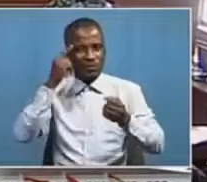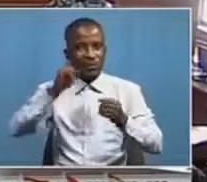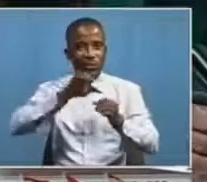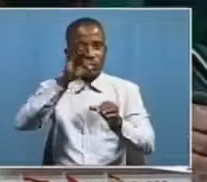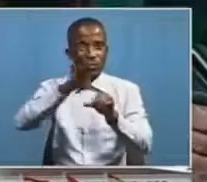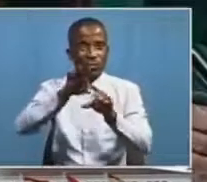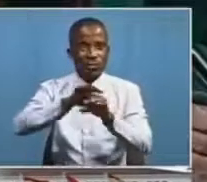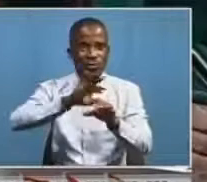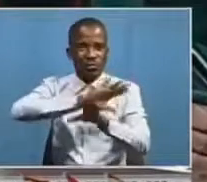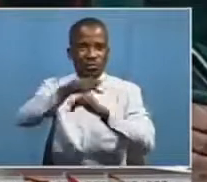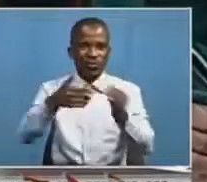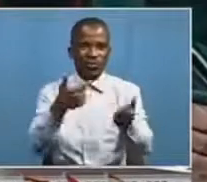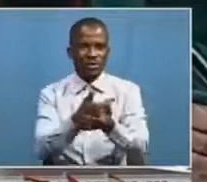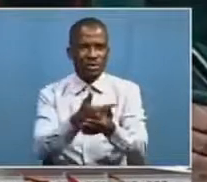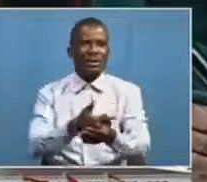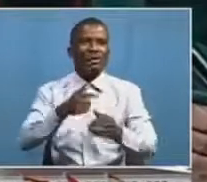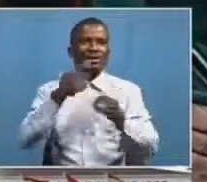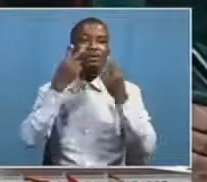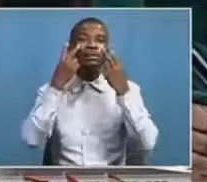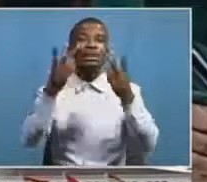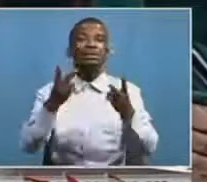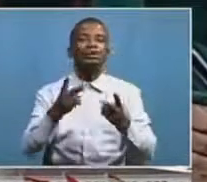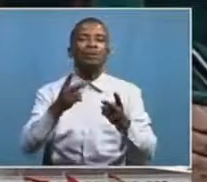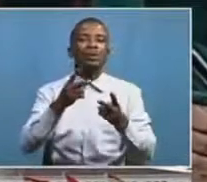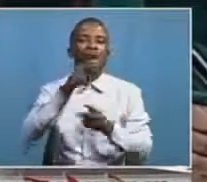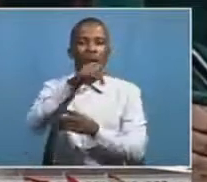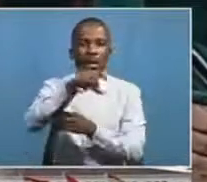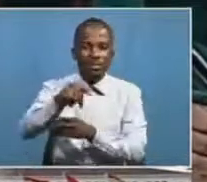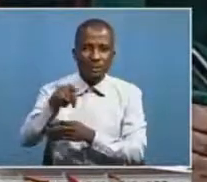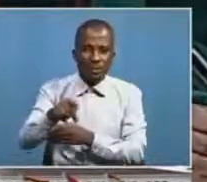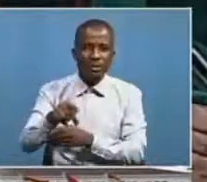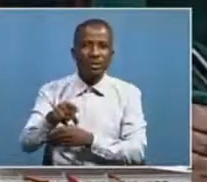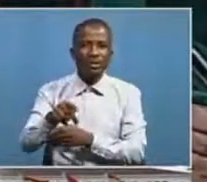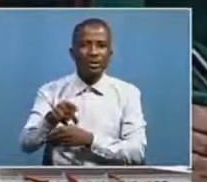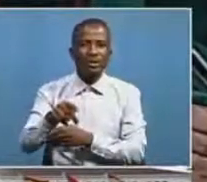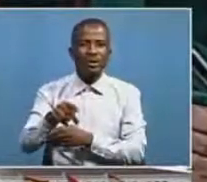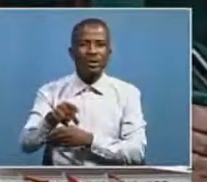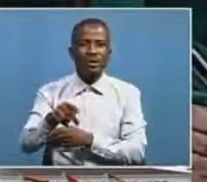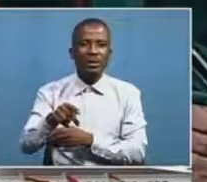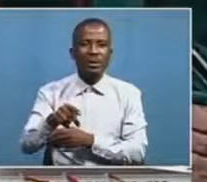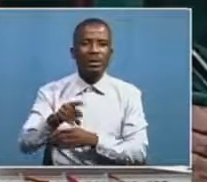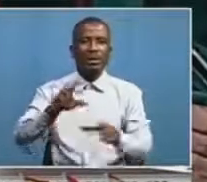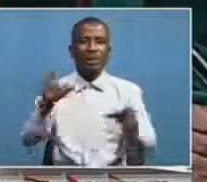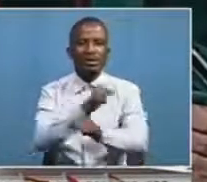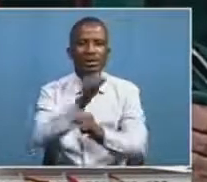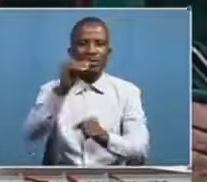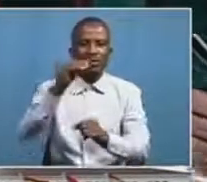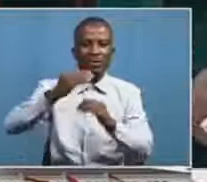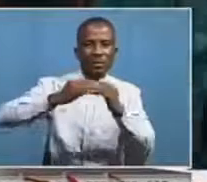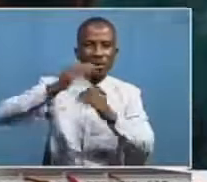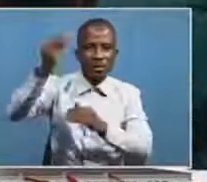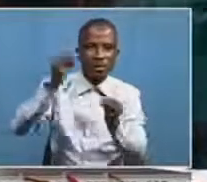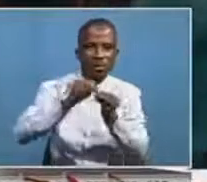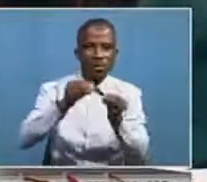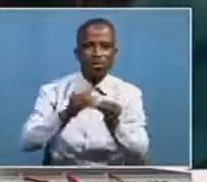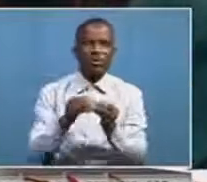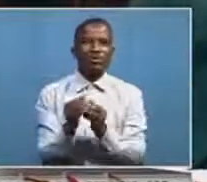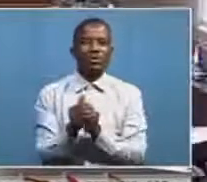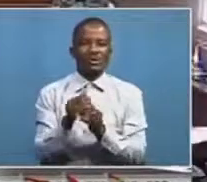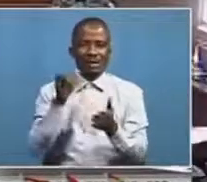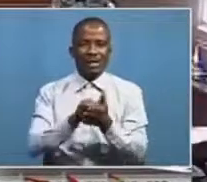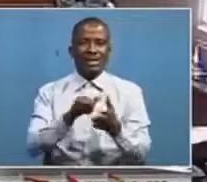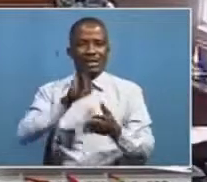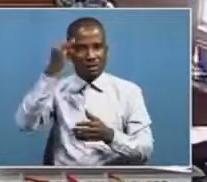to determine whether or not the second respondent obtained more than 50% of the valid votes cast or not, as the petitioner